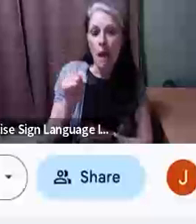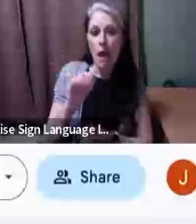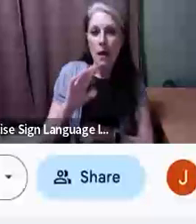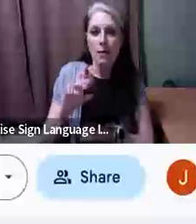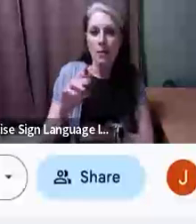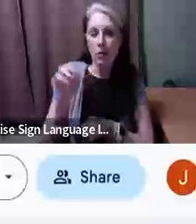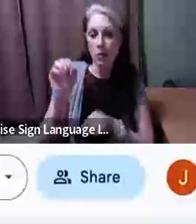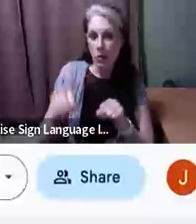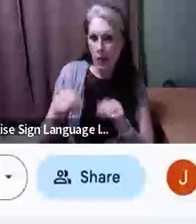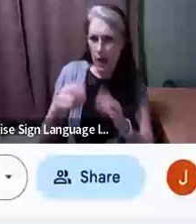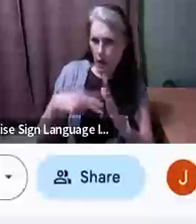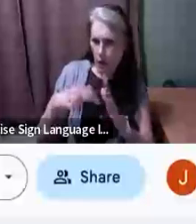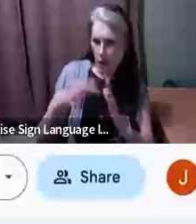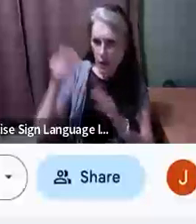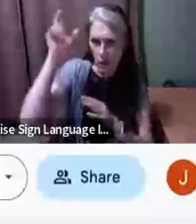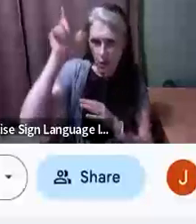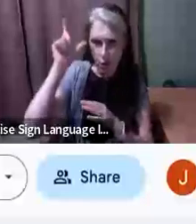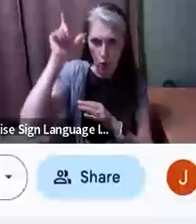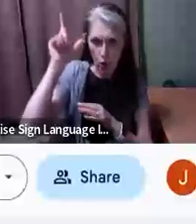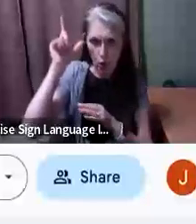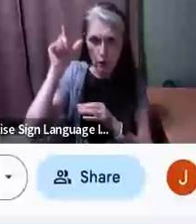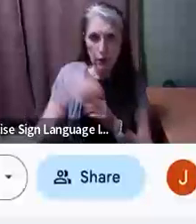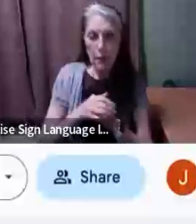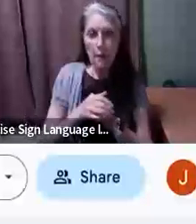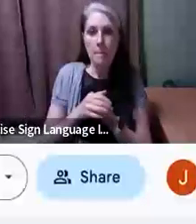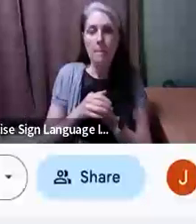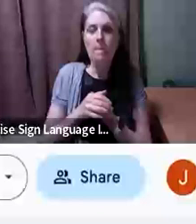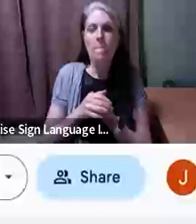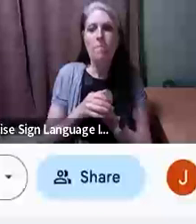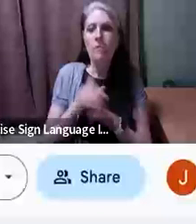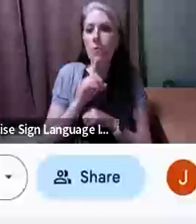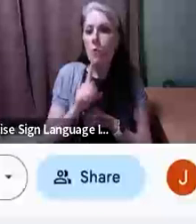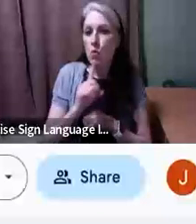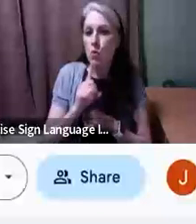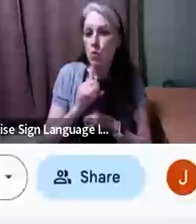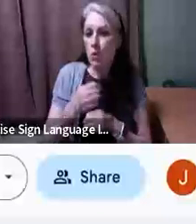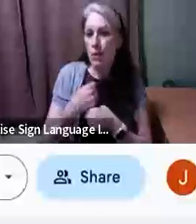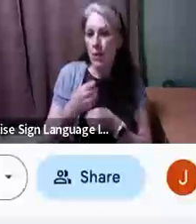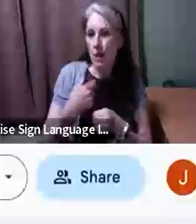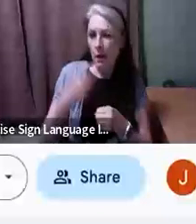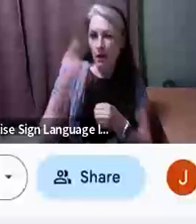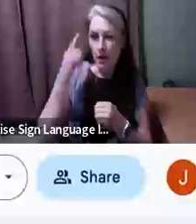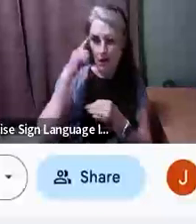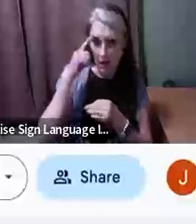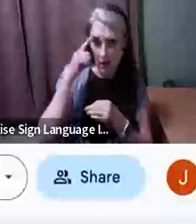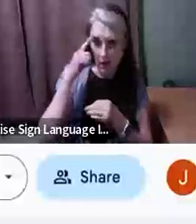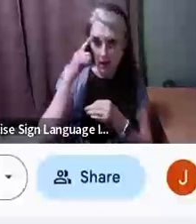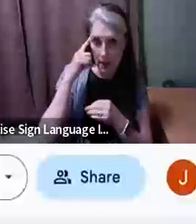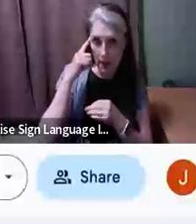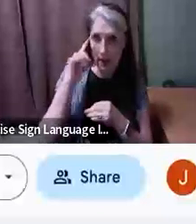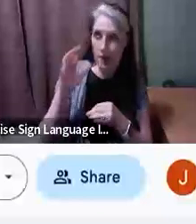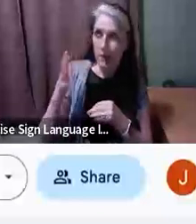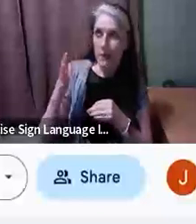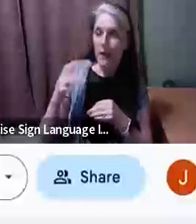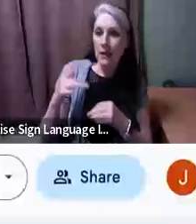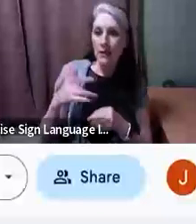read it logically. And it really like made me think. I just kind of, I